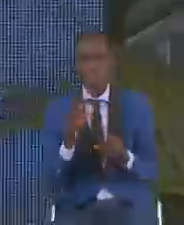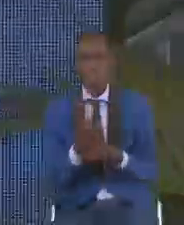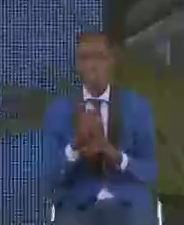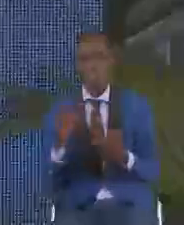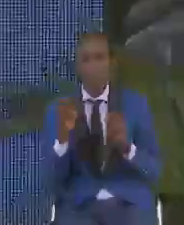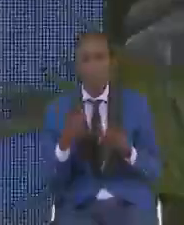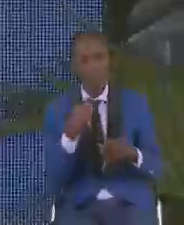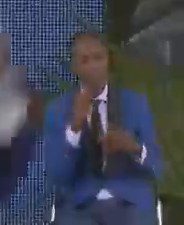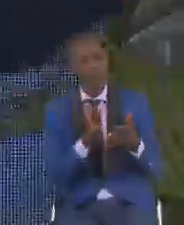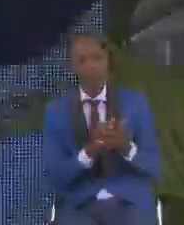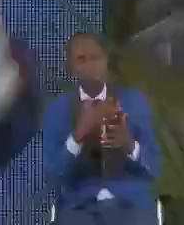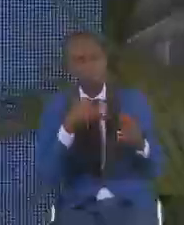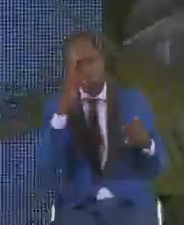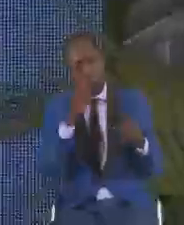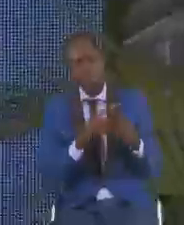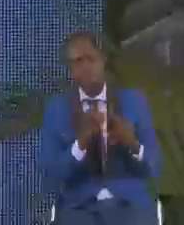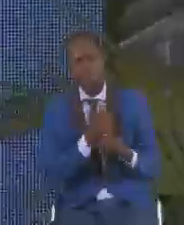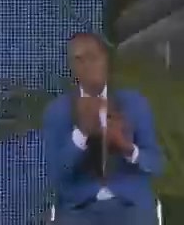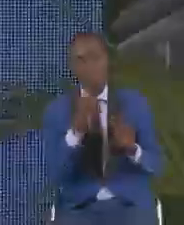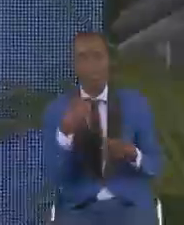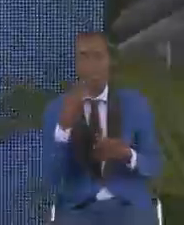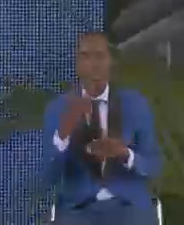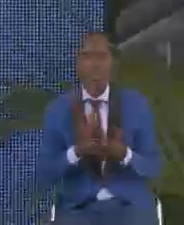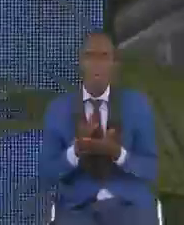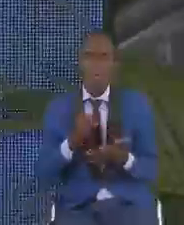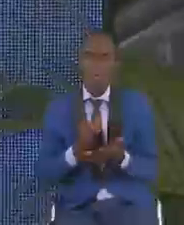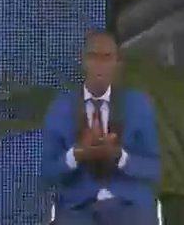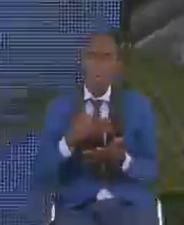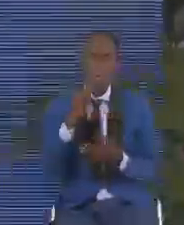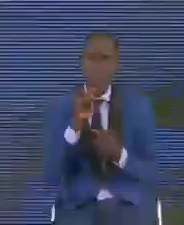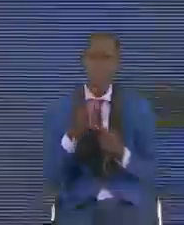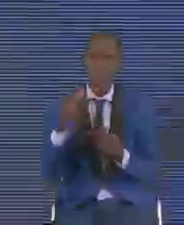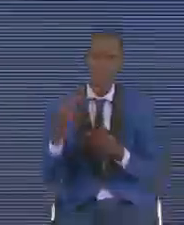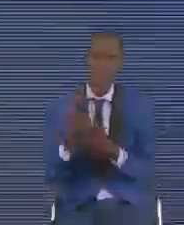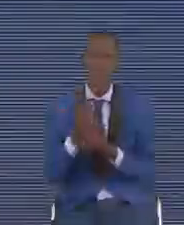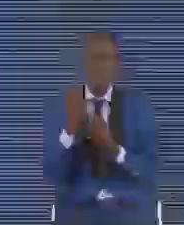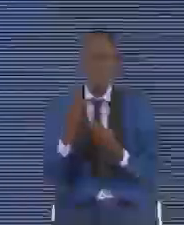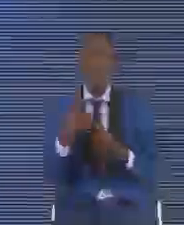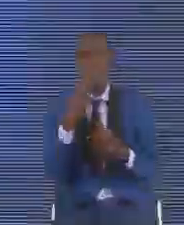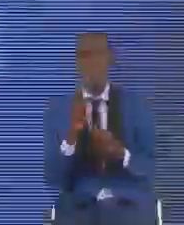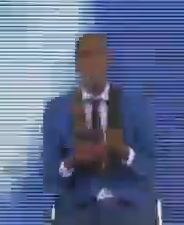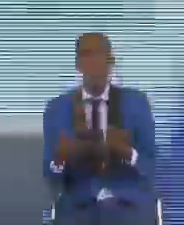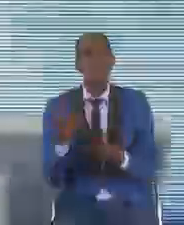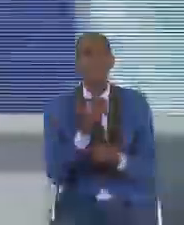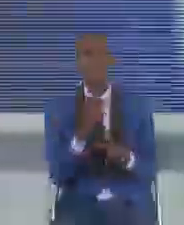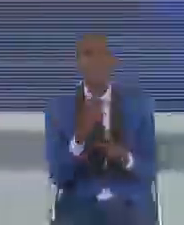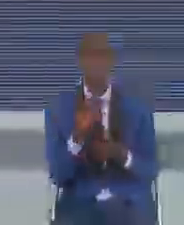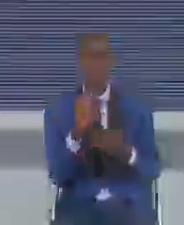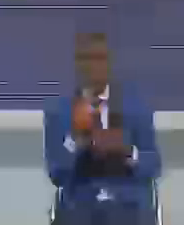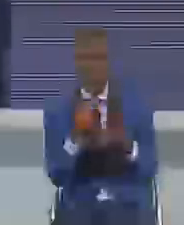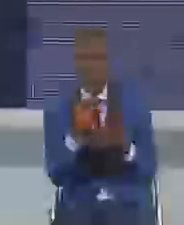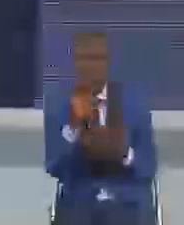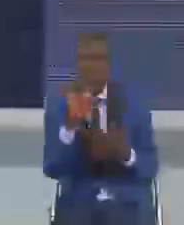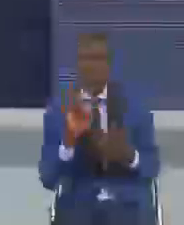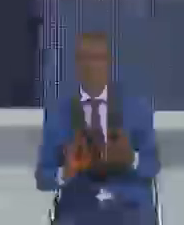brother there, hold fast. Tell my sister there, hold fast. Tell everyone appointed, appointed